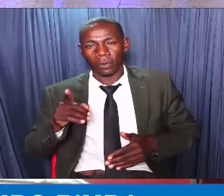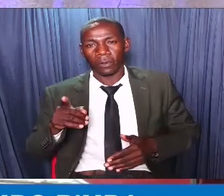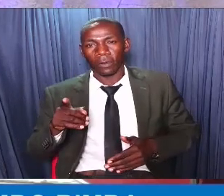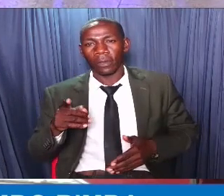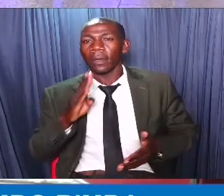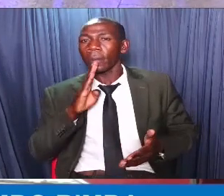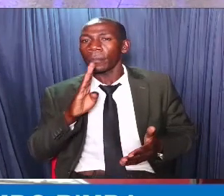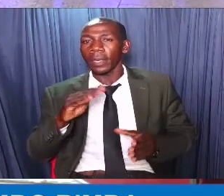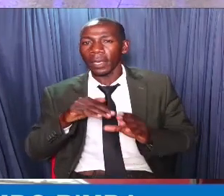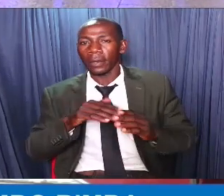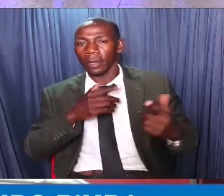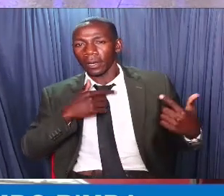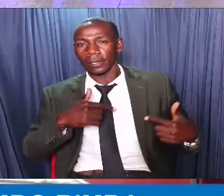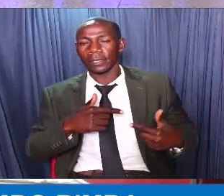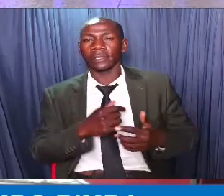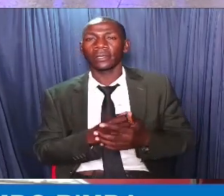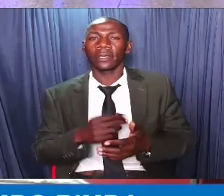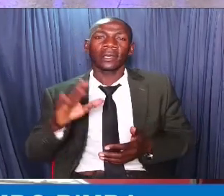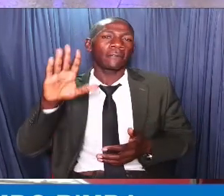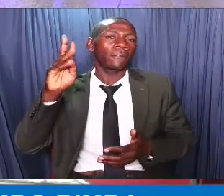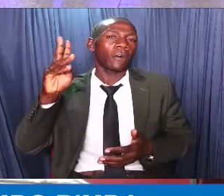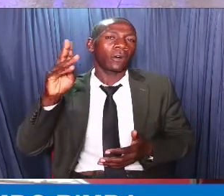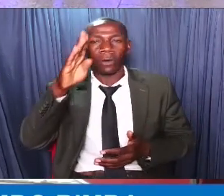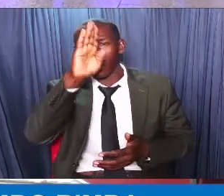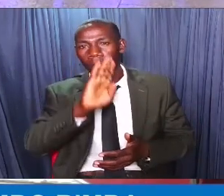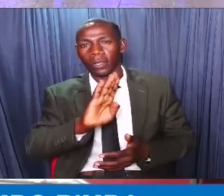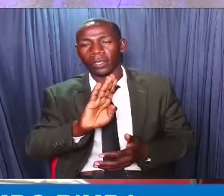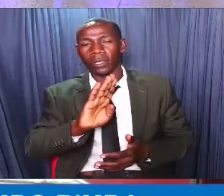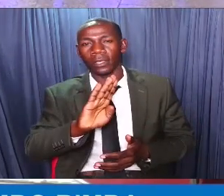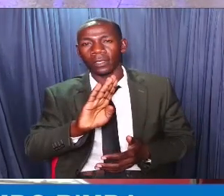father. Awe hapa moyoni mwako. To be in your heart. Mungu wa nne. Fourth God.